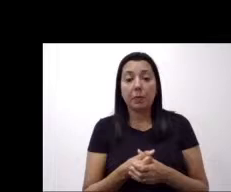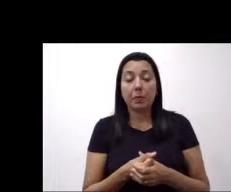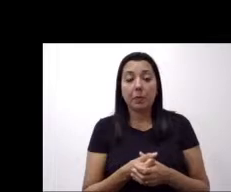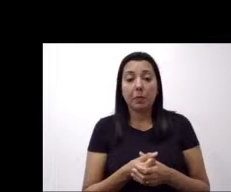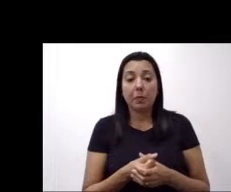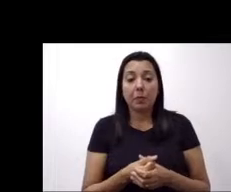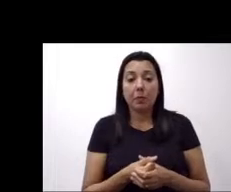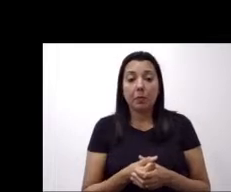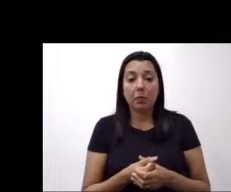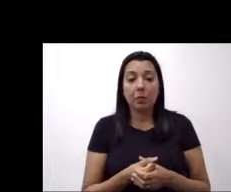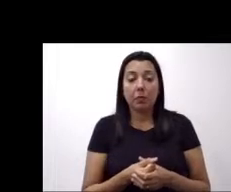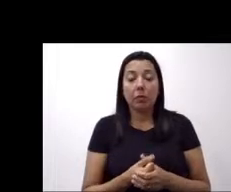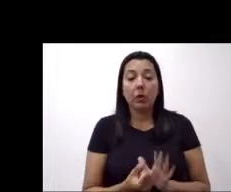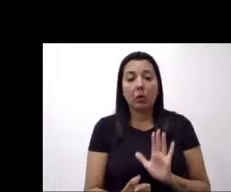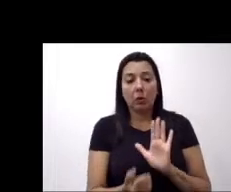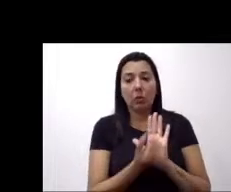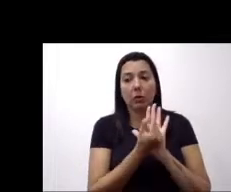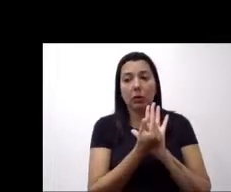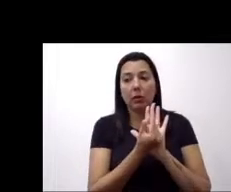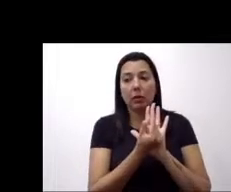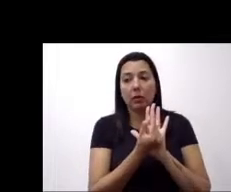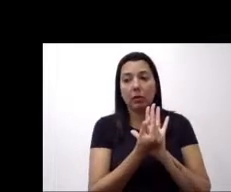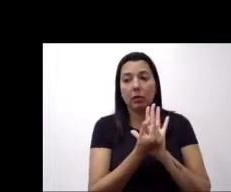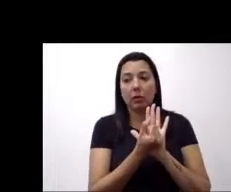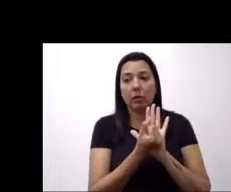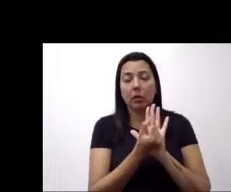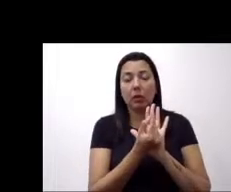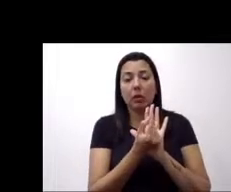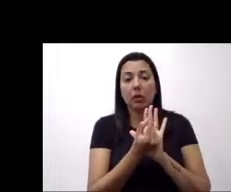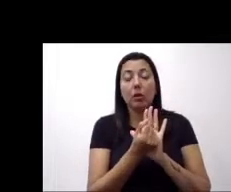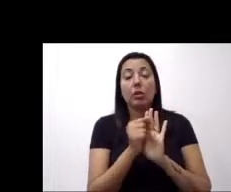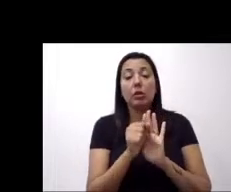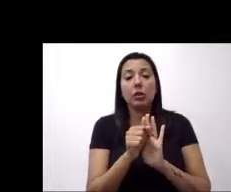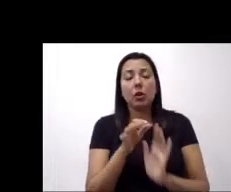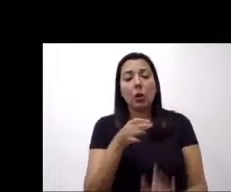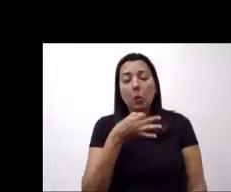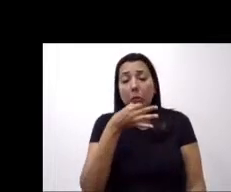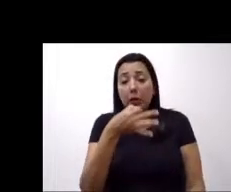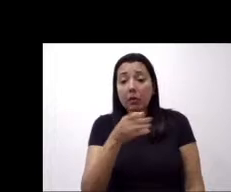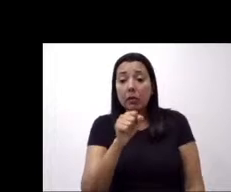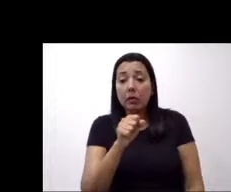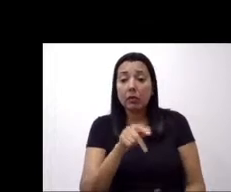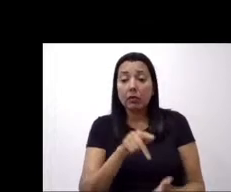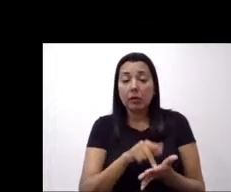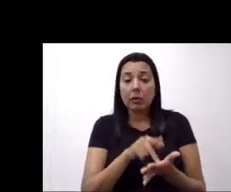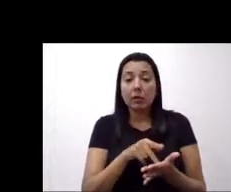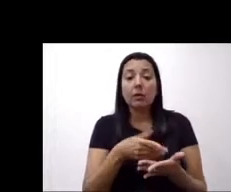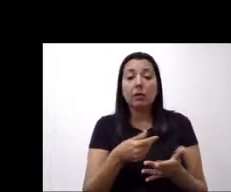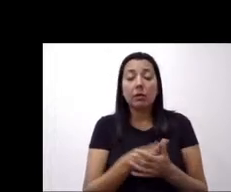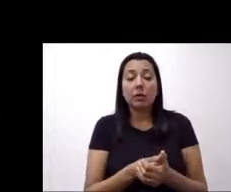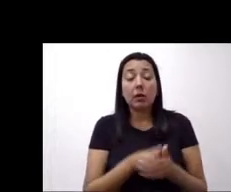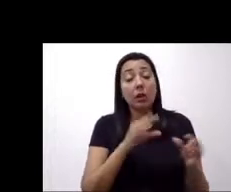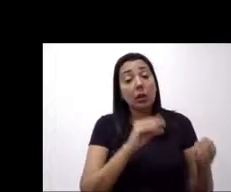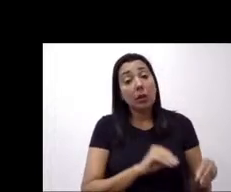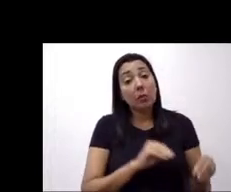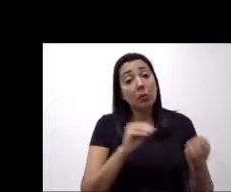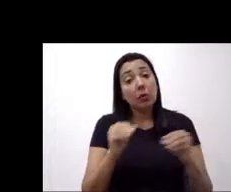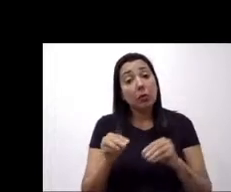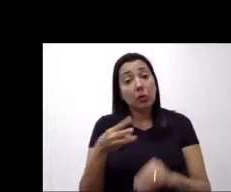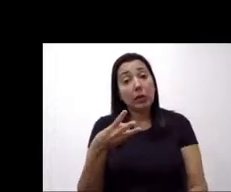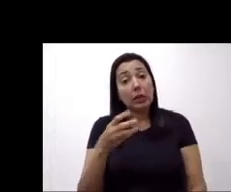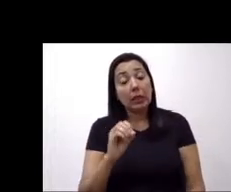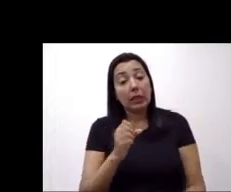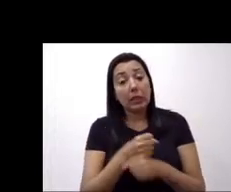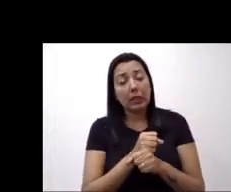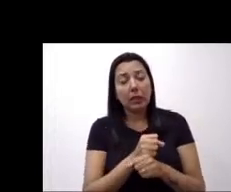which is work very well, but we have not really changed since 30 years, 40 years, because it was all developed